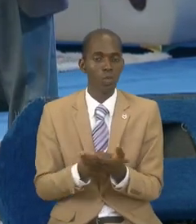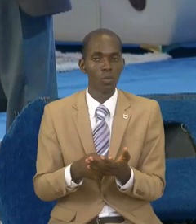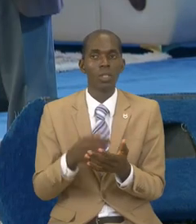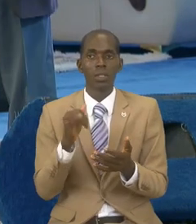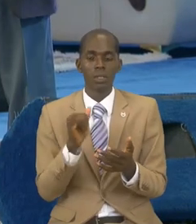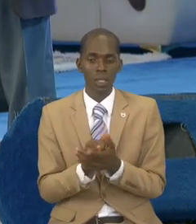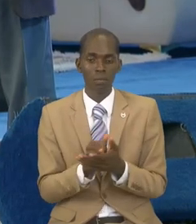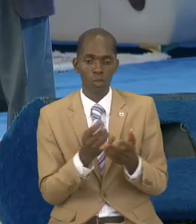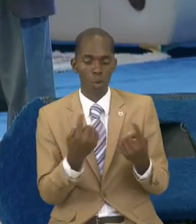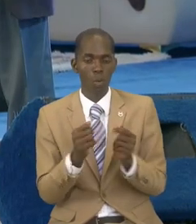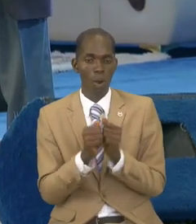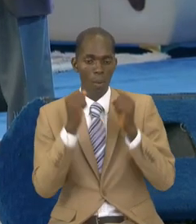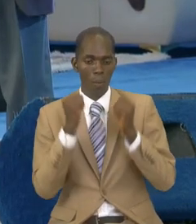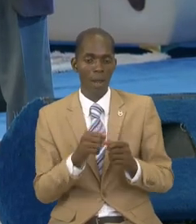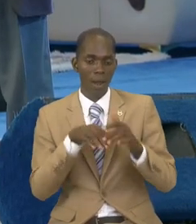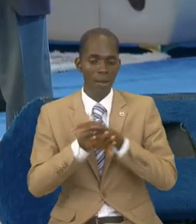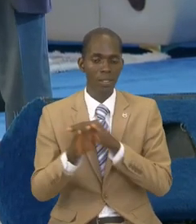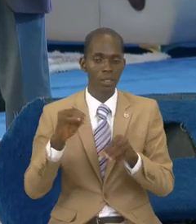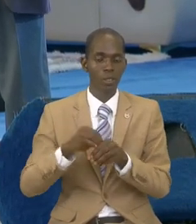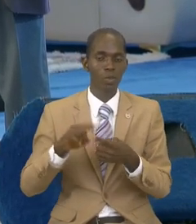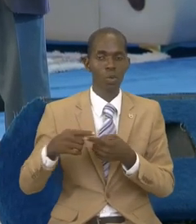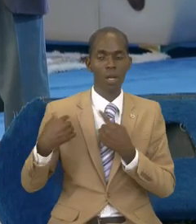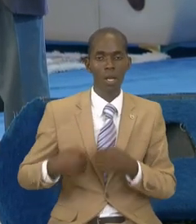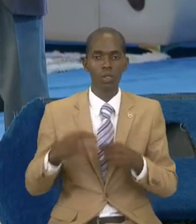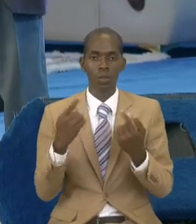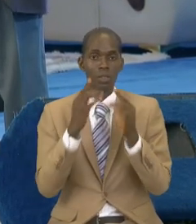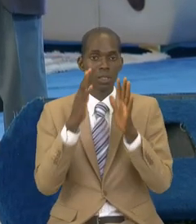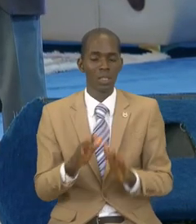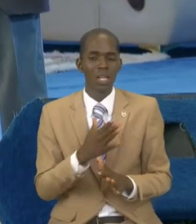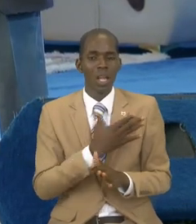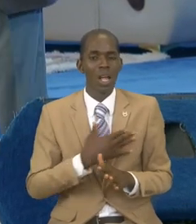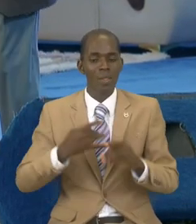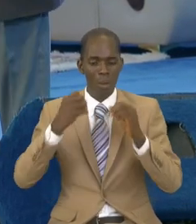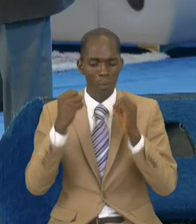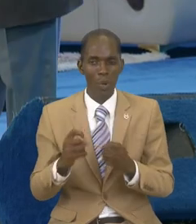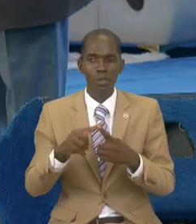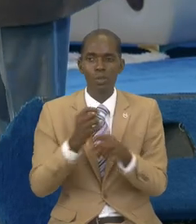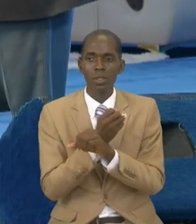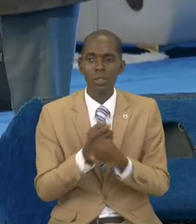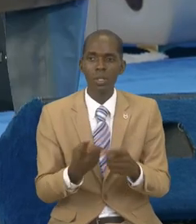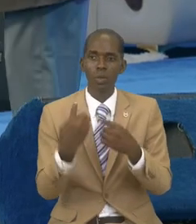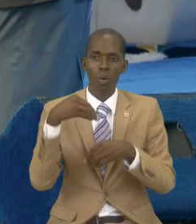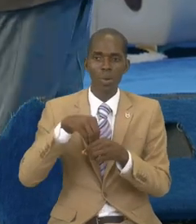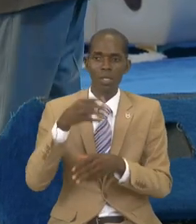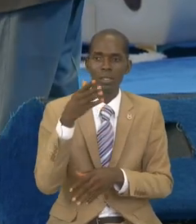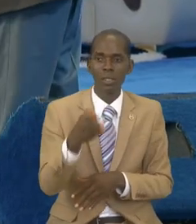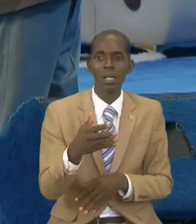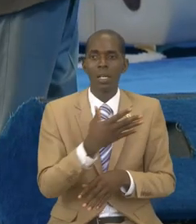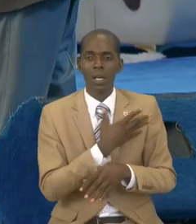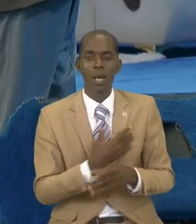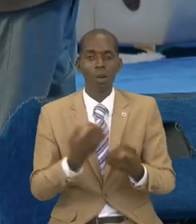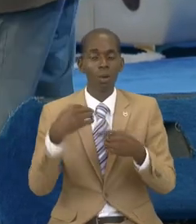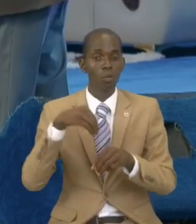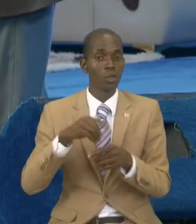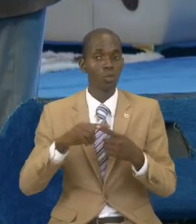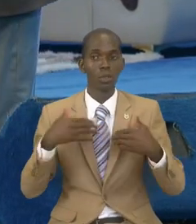He enters into the heart of the sinner, and the power to save comes there. He enters into the body